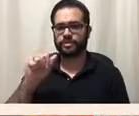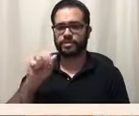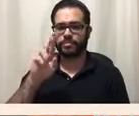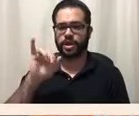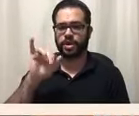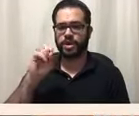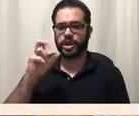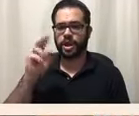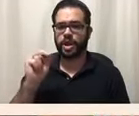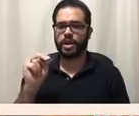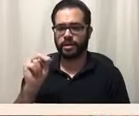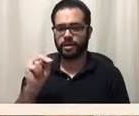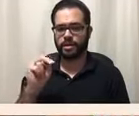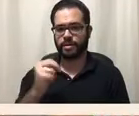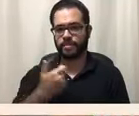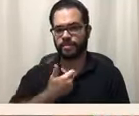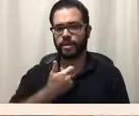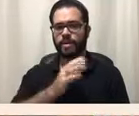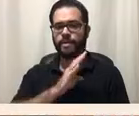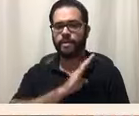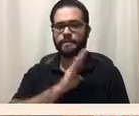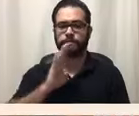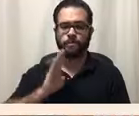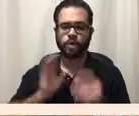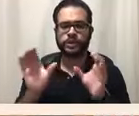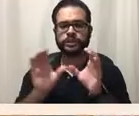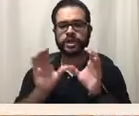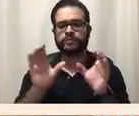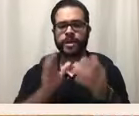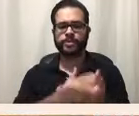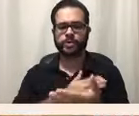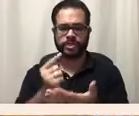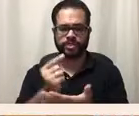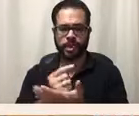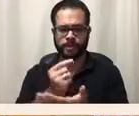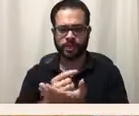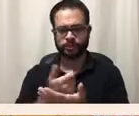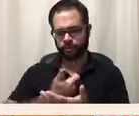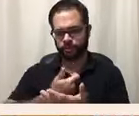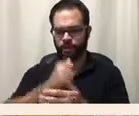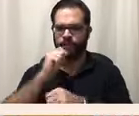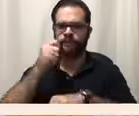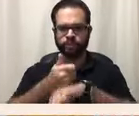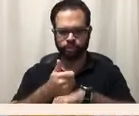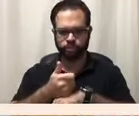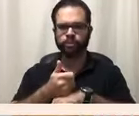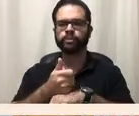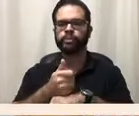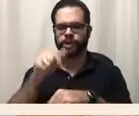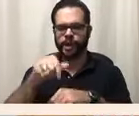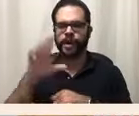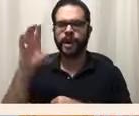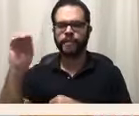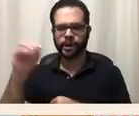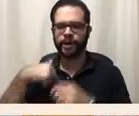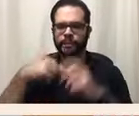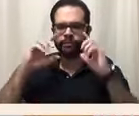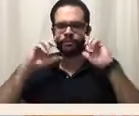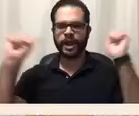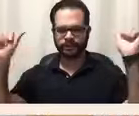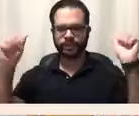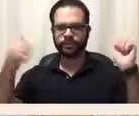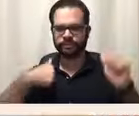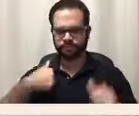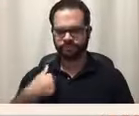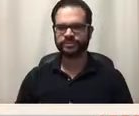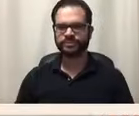am a board-certified music therapist. I am the founder of Creative Leaps, and I'm the president. And